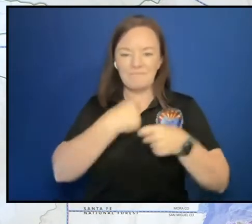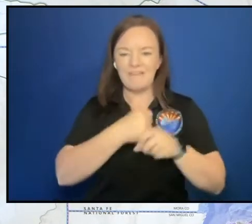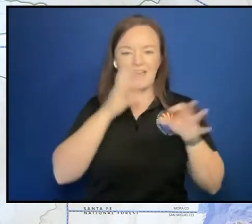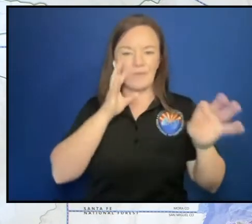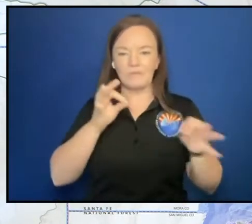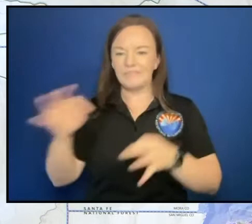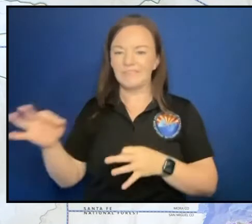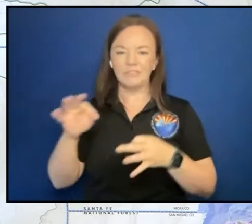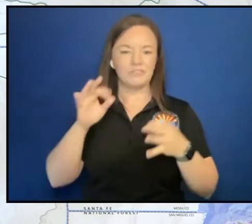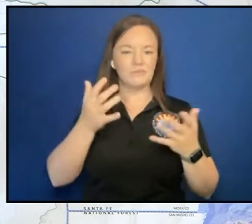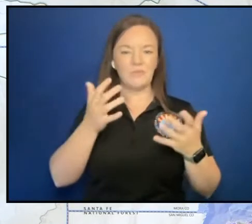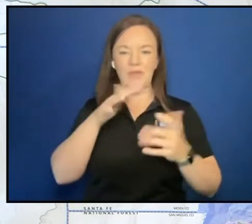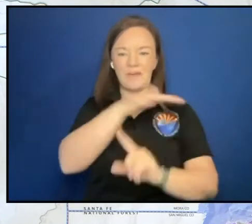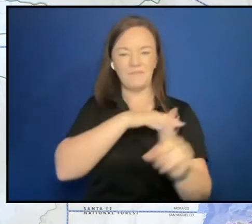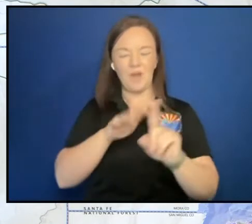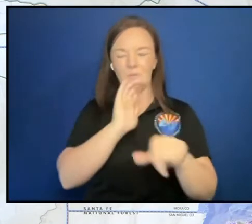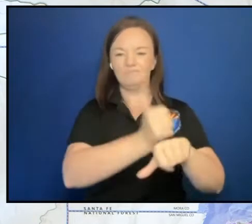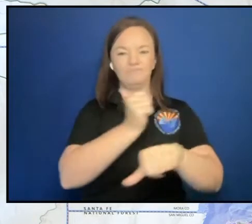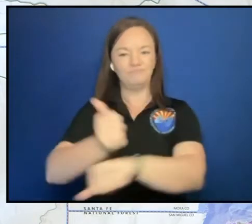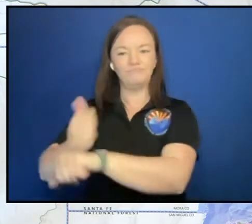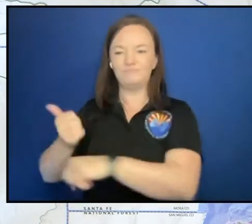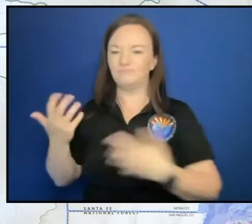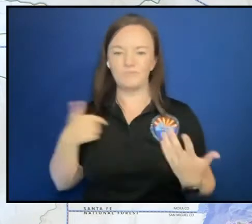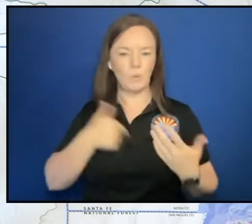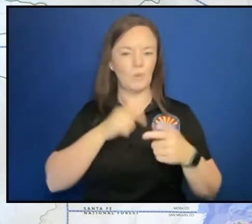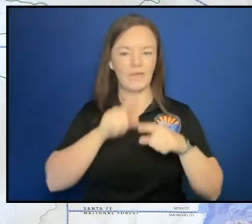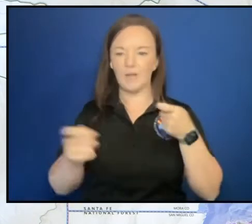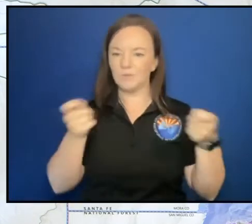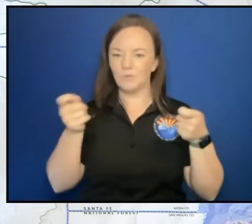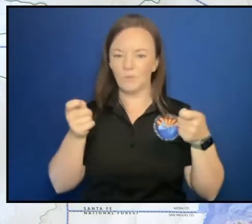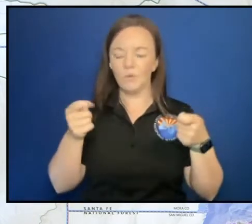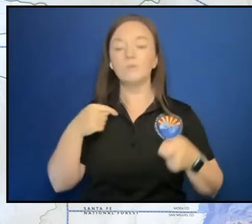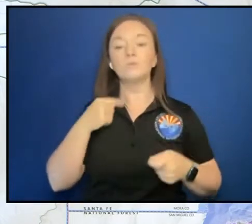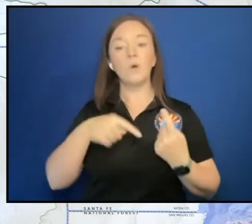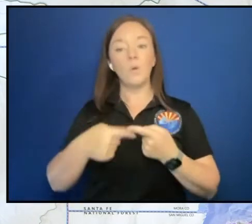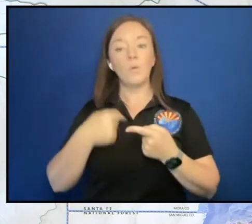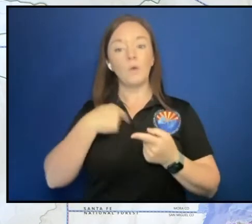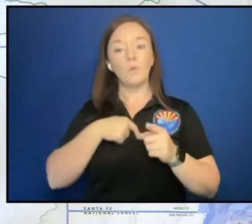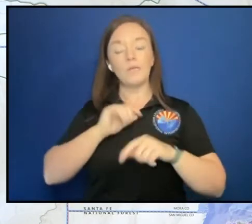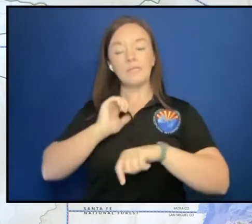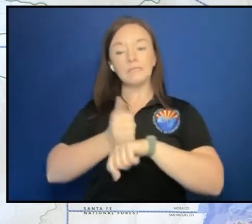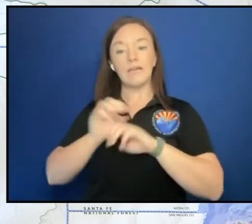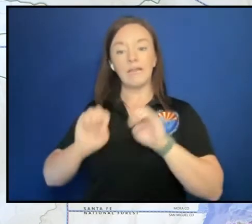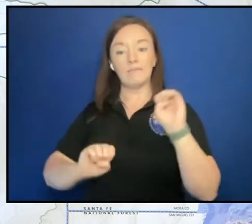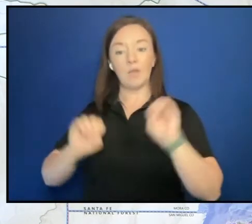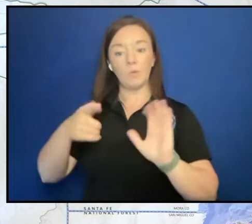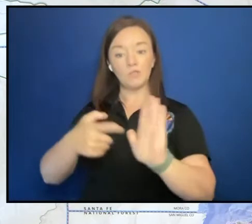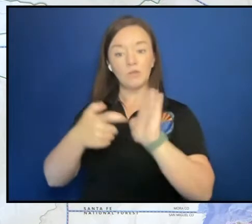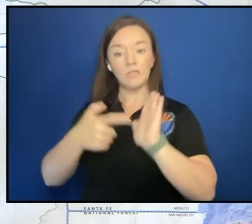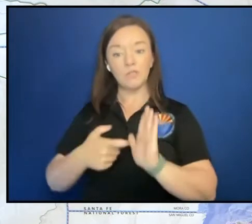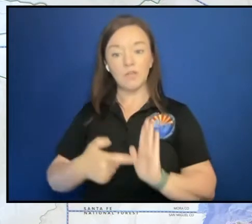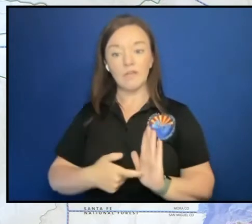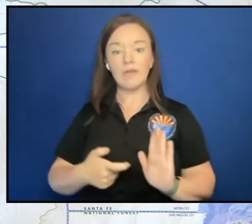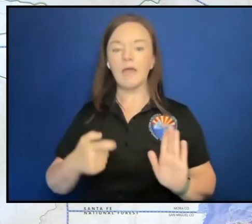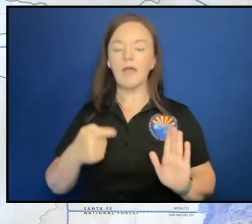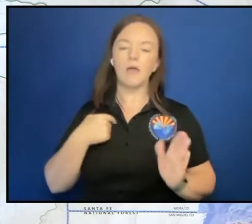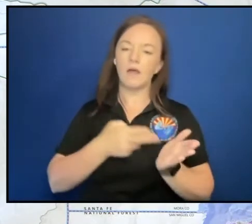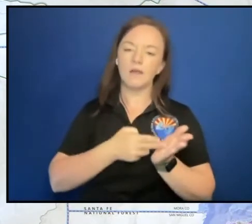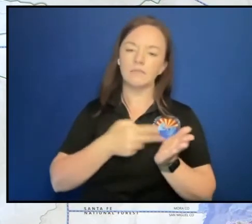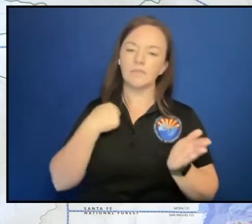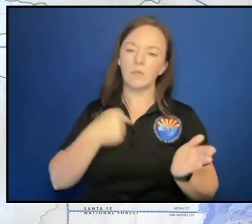in there. So when we set criteria for evaluating things, and honestly, we're terrible about this because